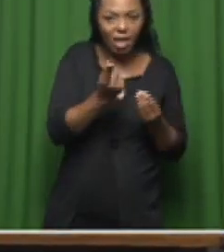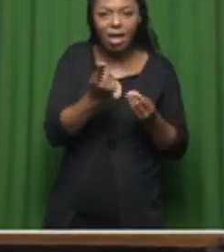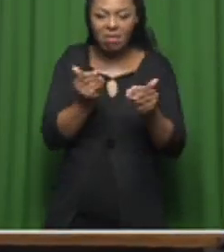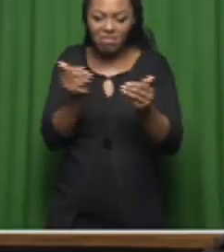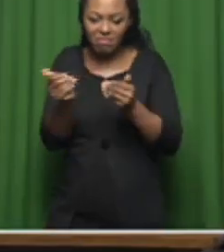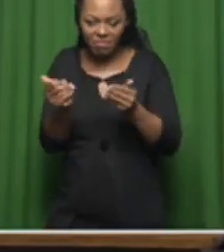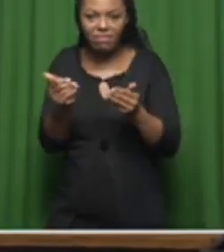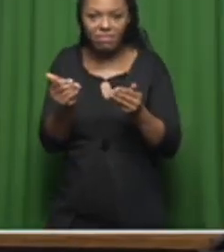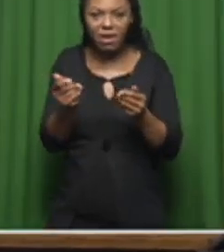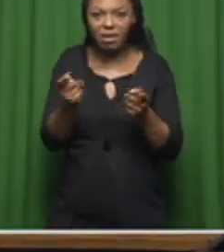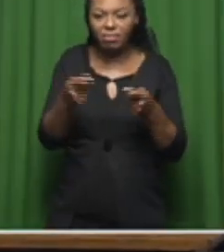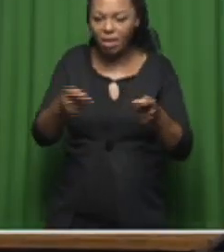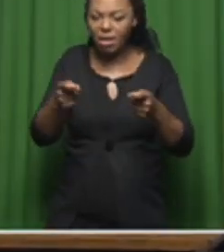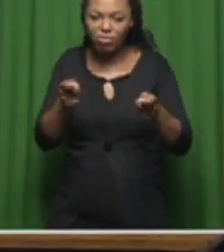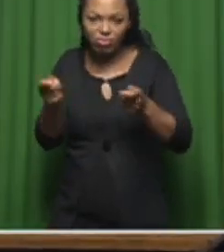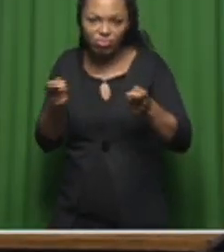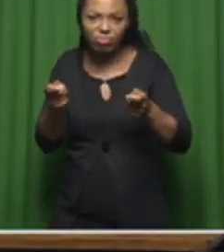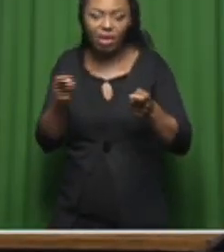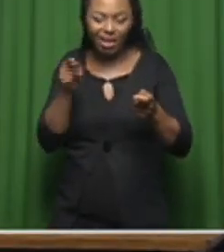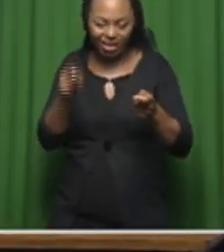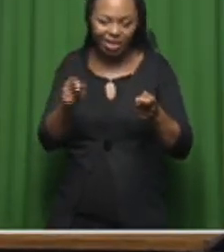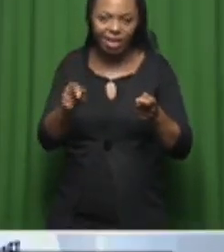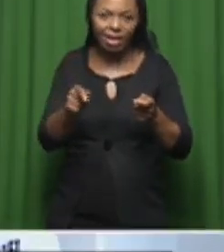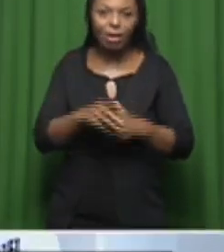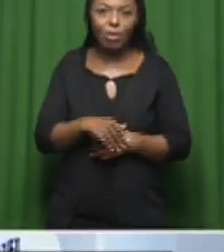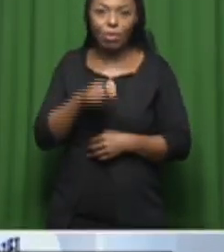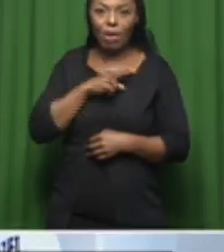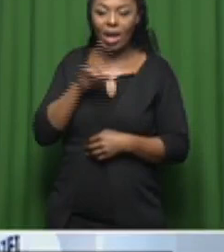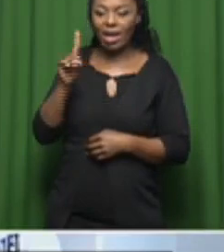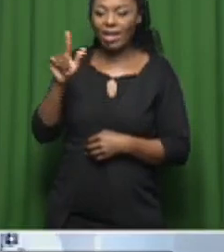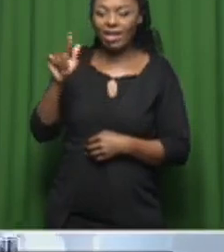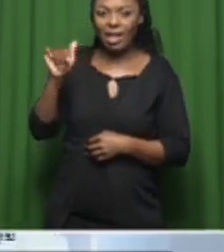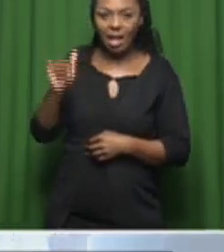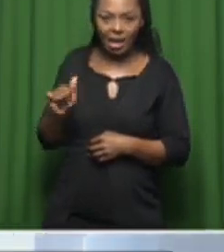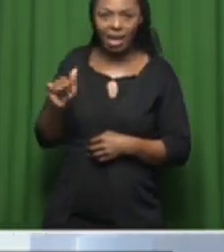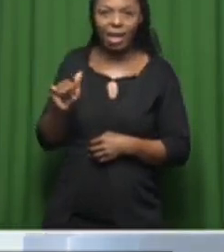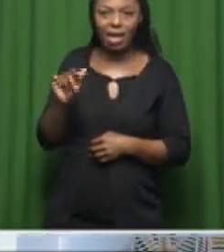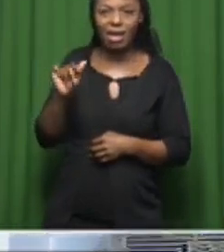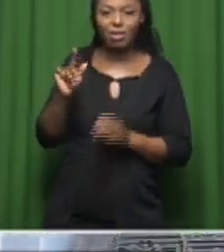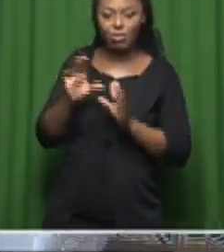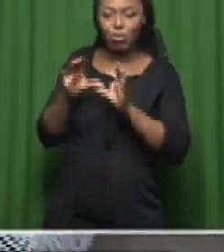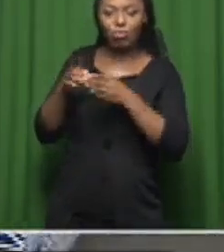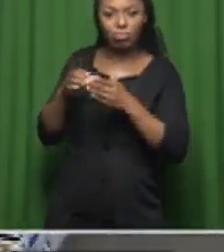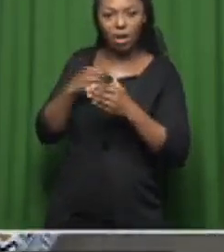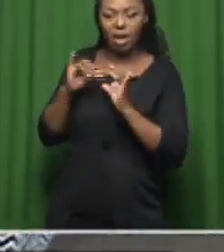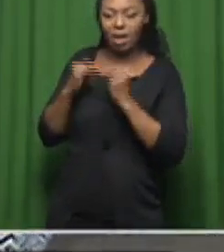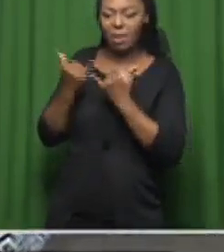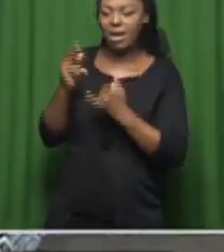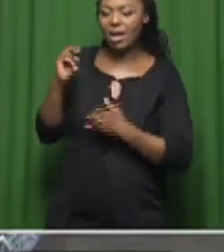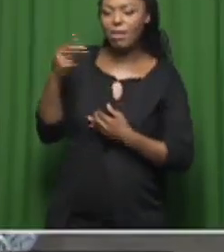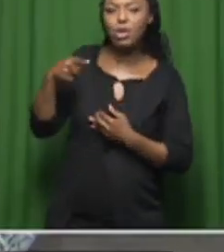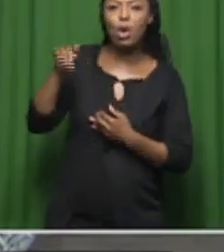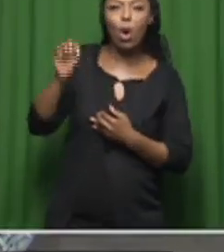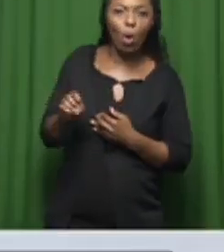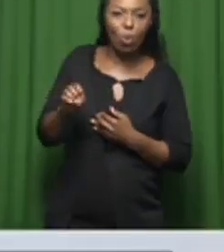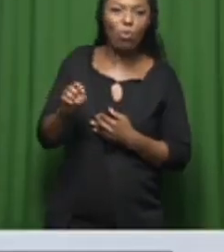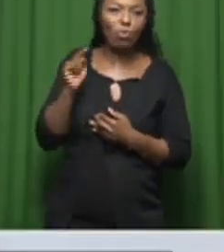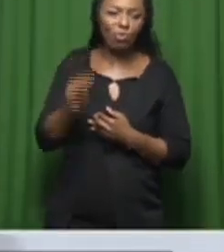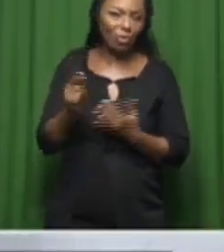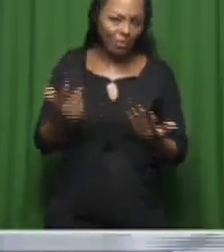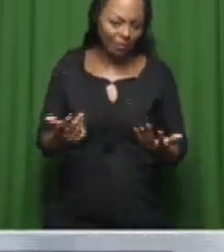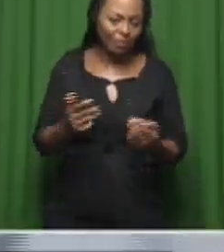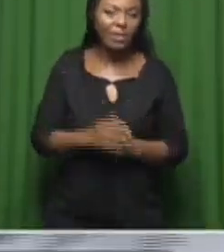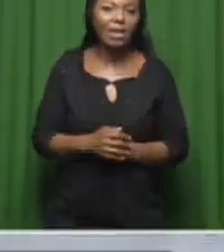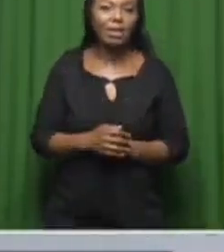Because as Dlala Nje, we're an NPO. We only make our funds from the tours that we do in the building, in the city as